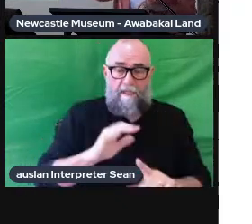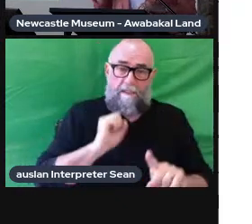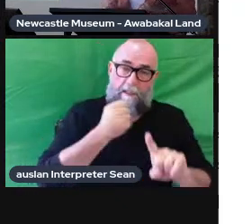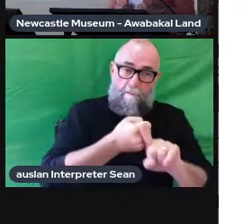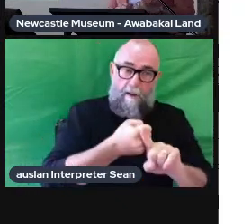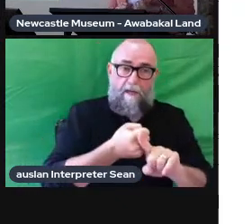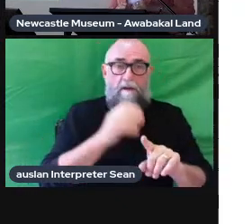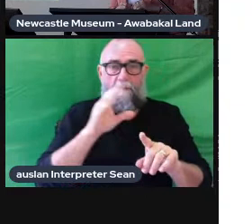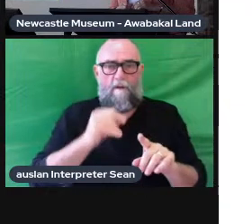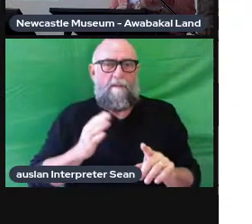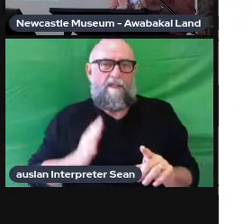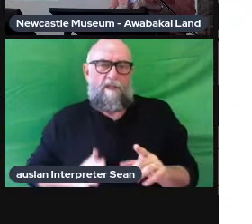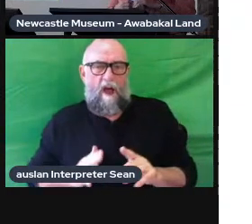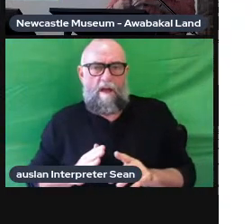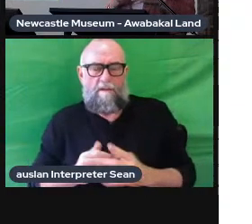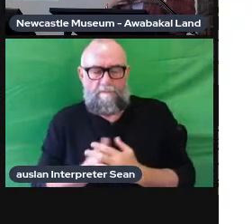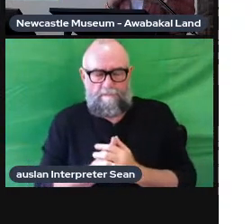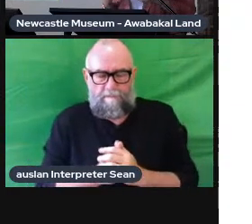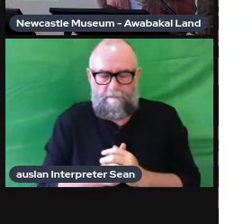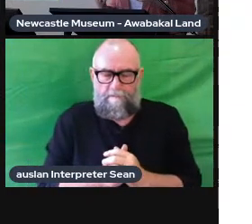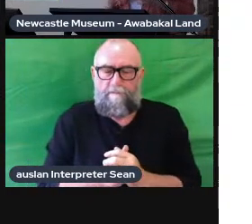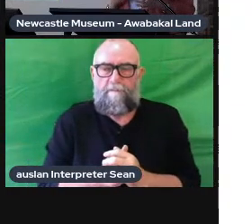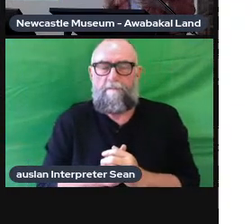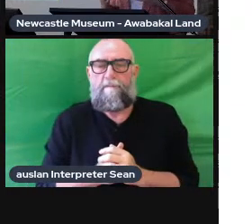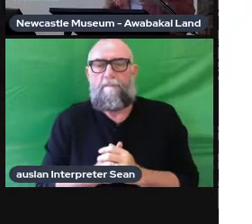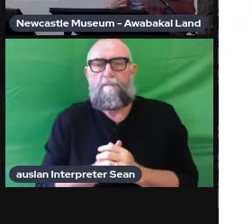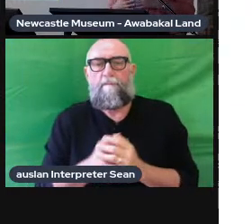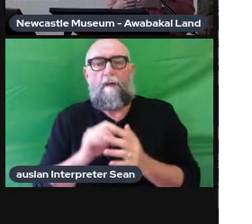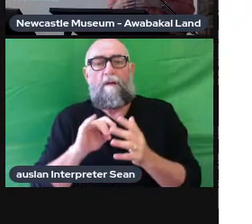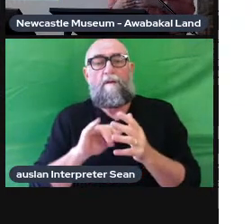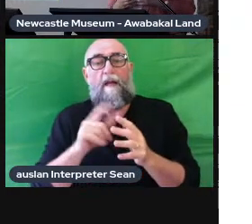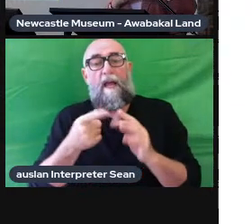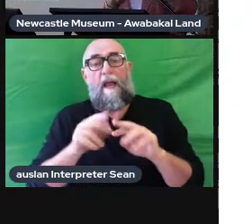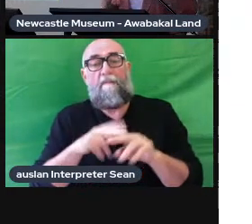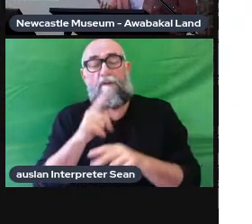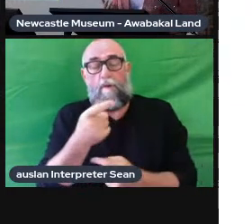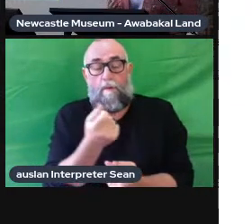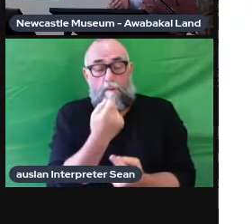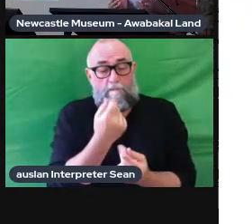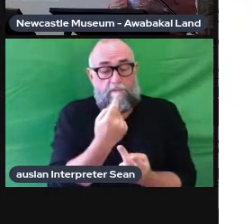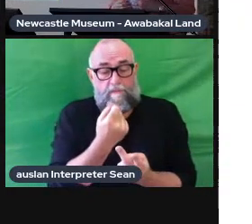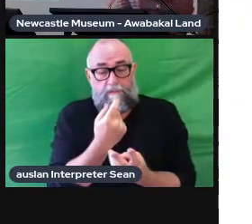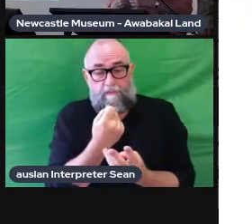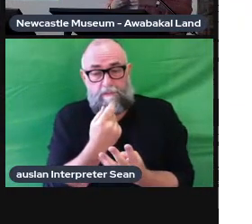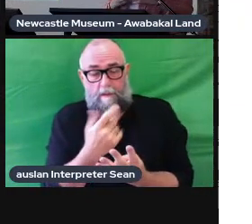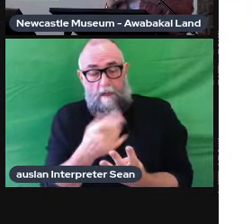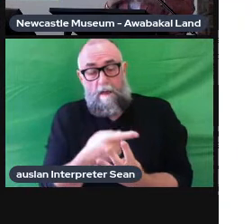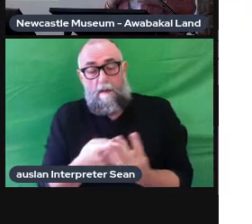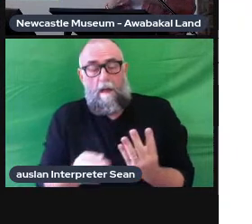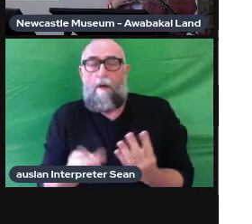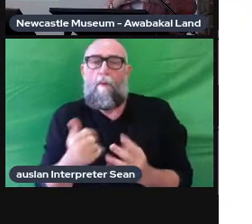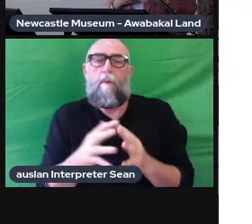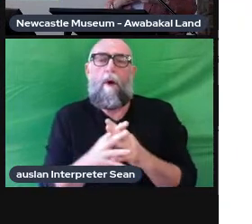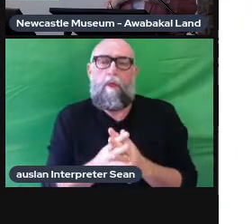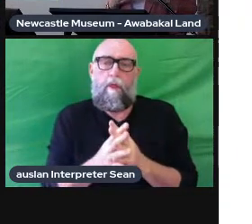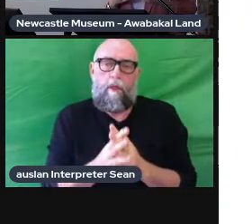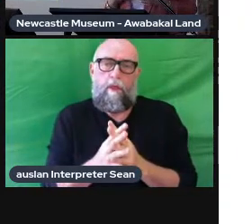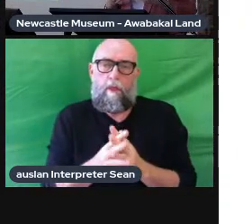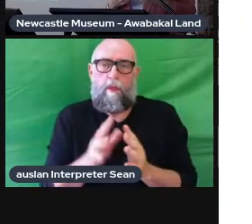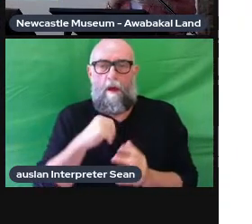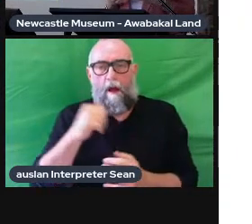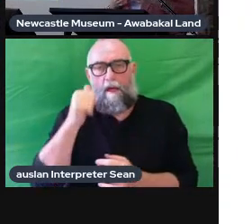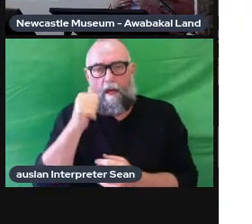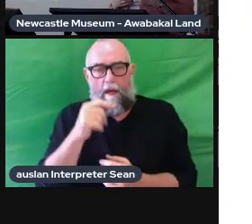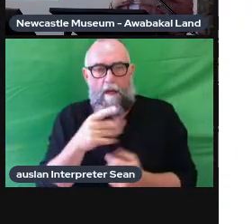to its very highest dose. Okay, so if you are using more than one medication, that's a good strategy. I know a lot of people get anxious